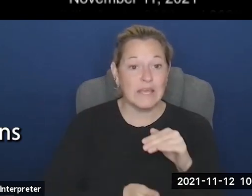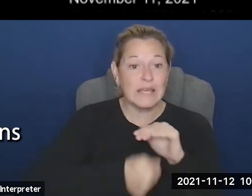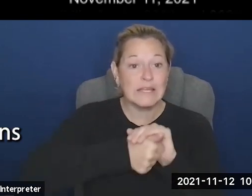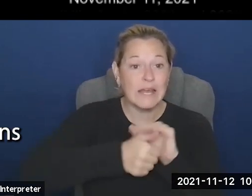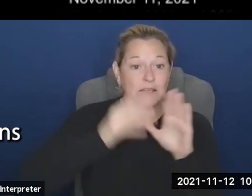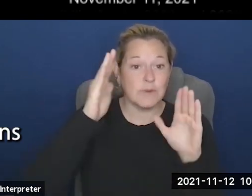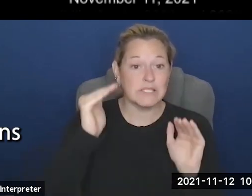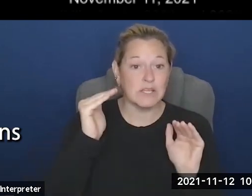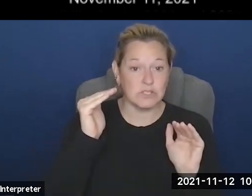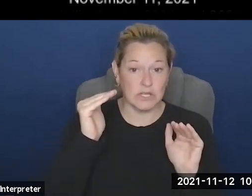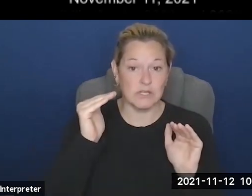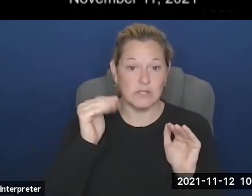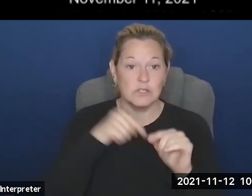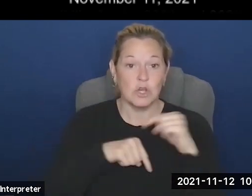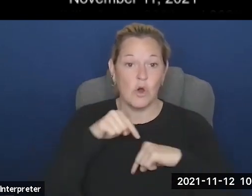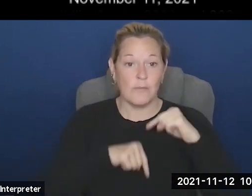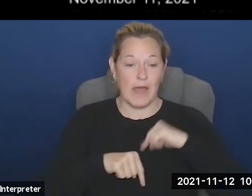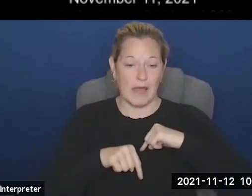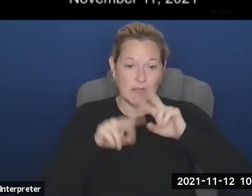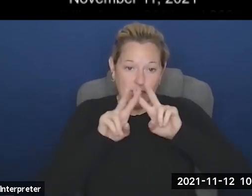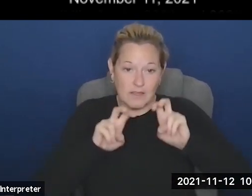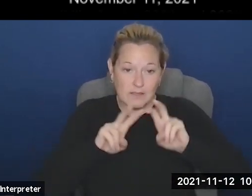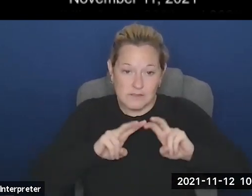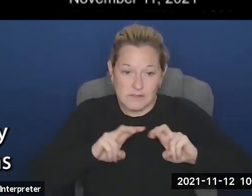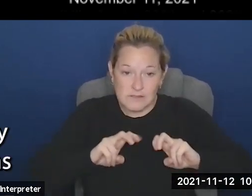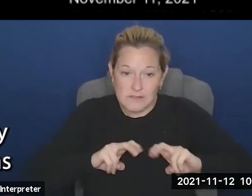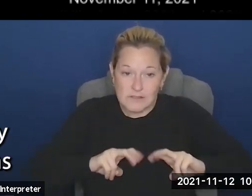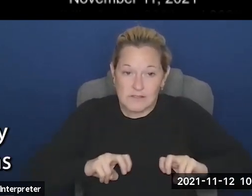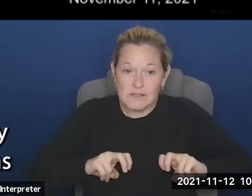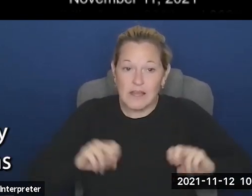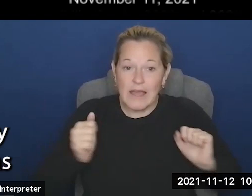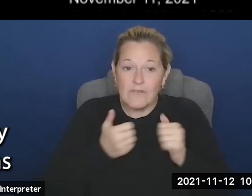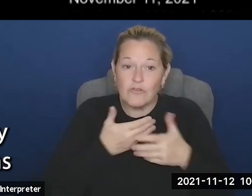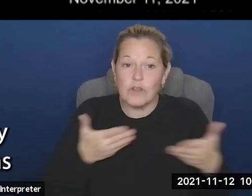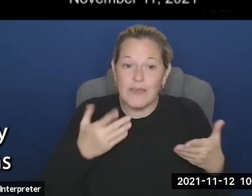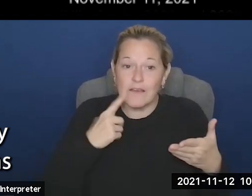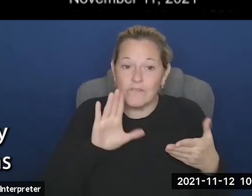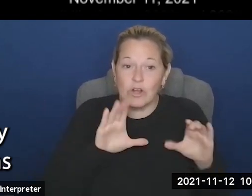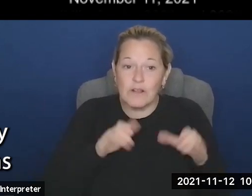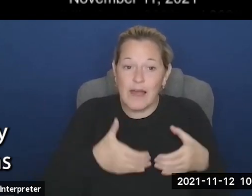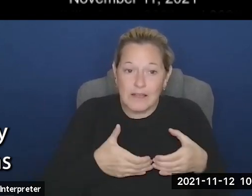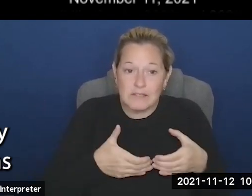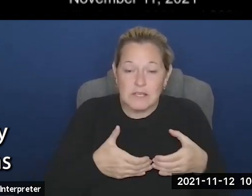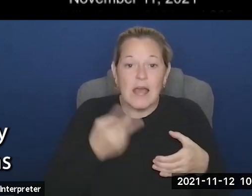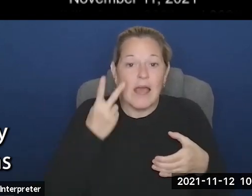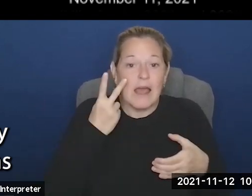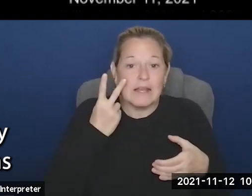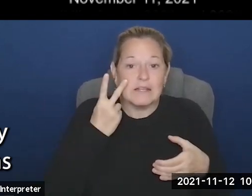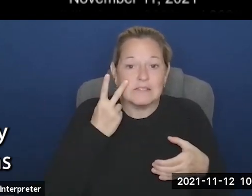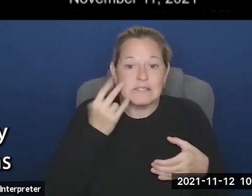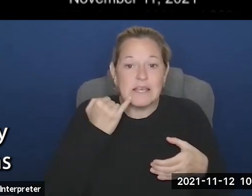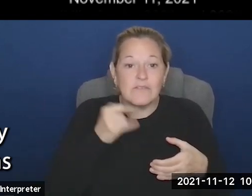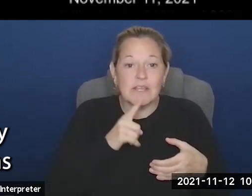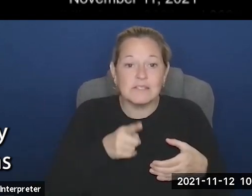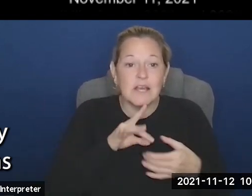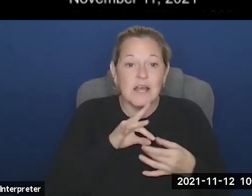to look at your assessment and your evaluation instruments and all the questions and all the exercises on those, and actually see if they link to